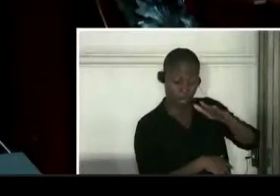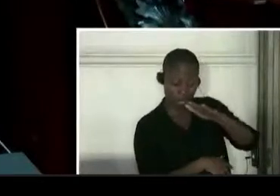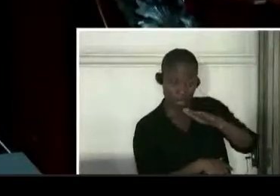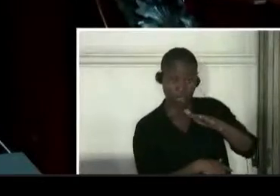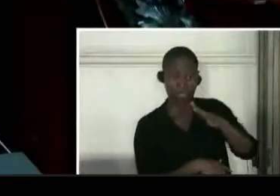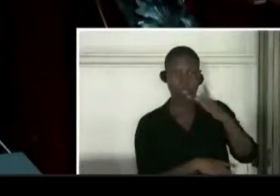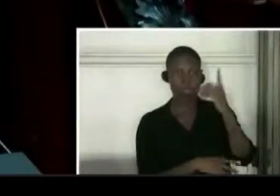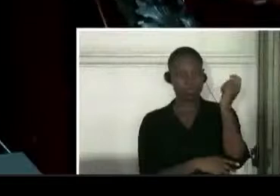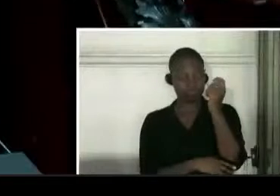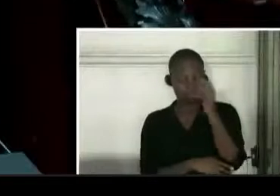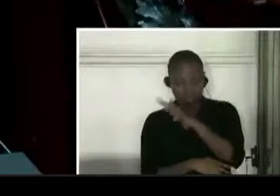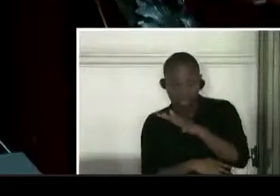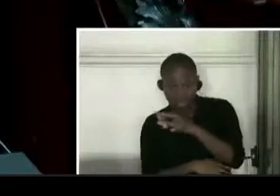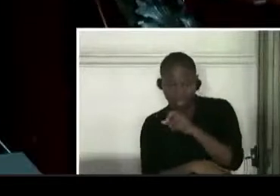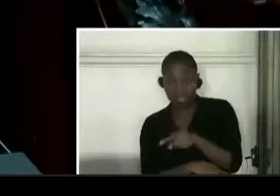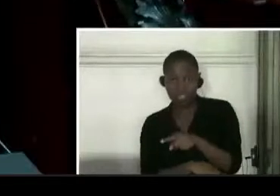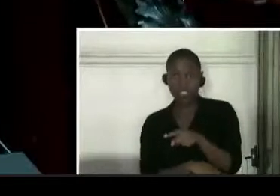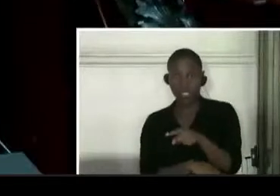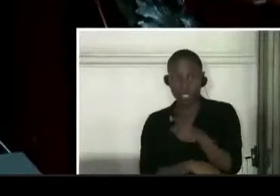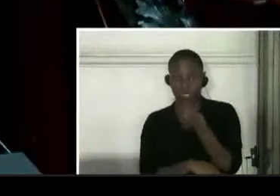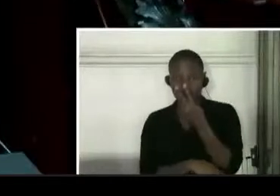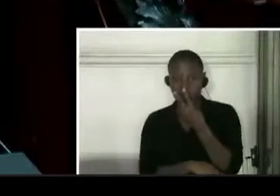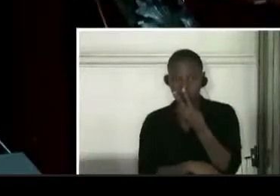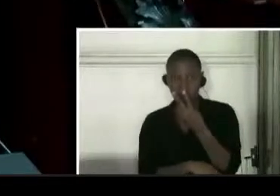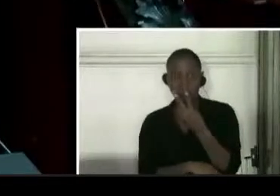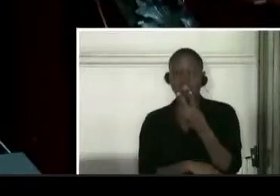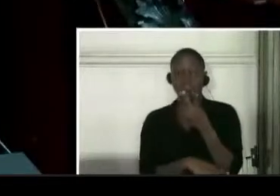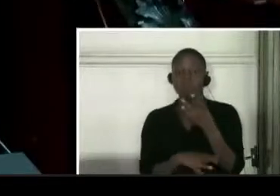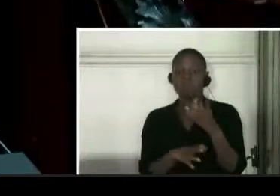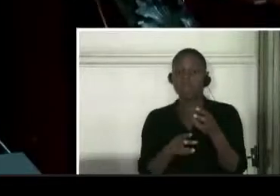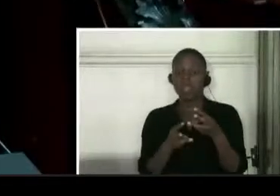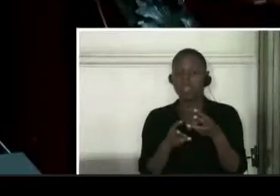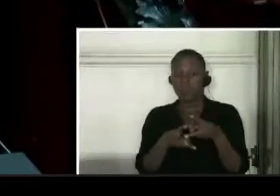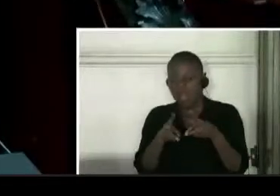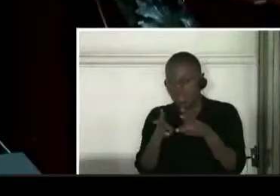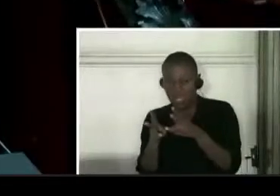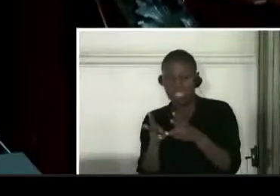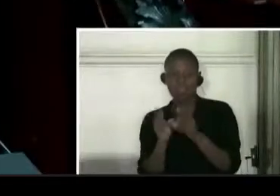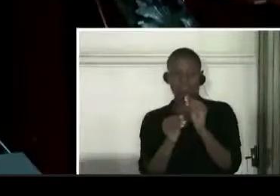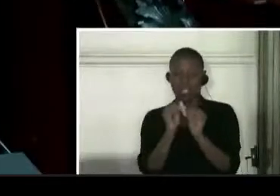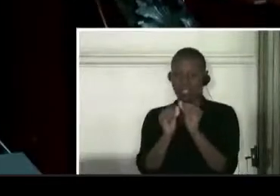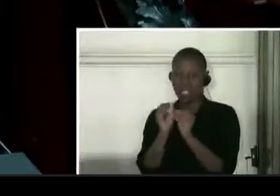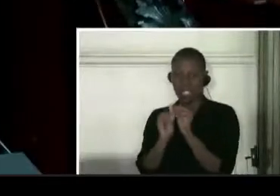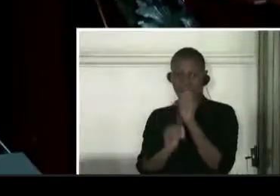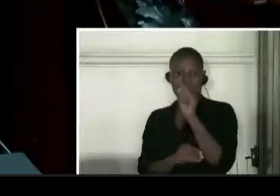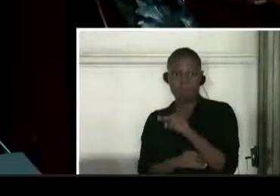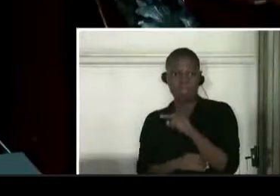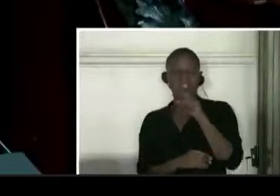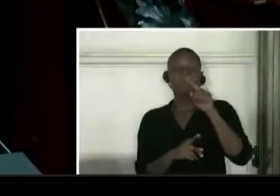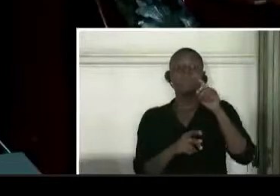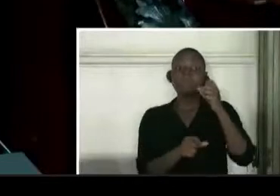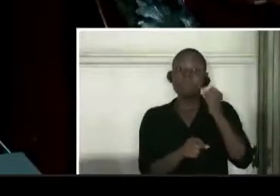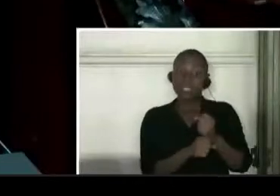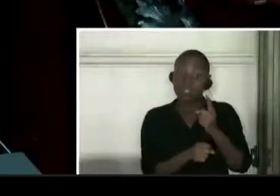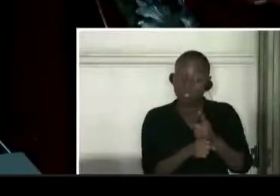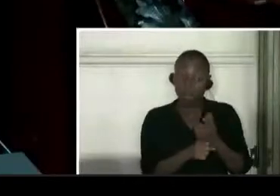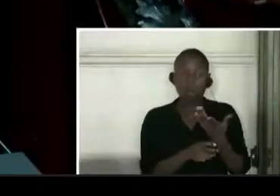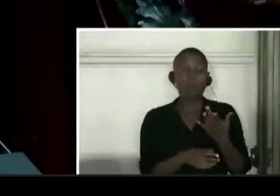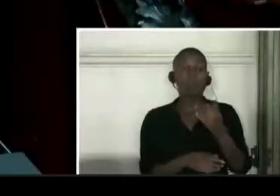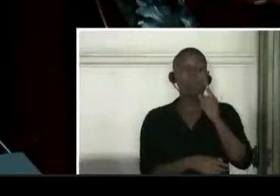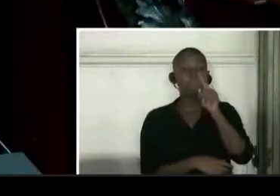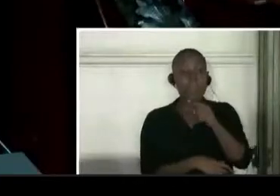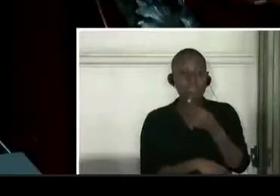special inadequacies that will be resolved. It is worth noting that the implementation and